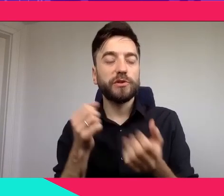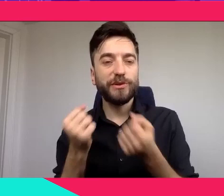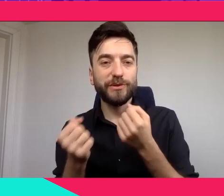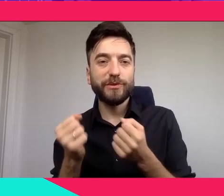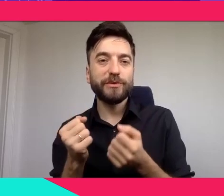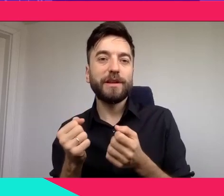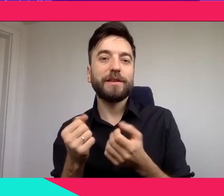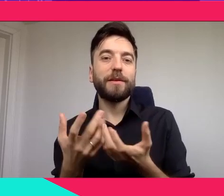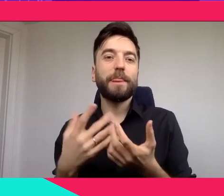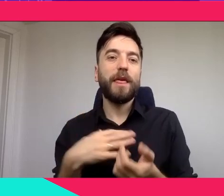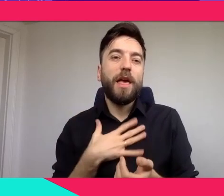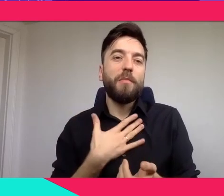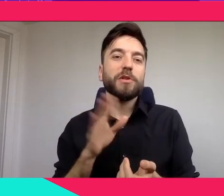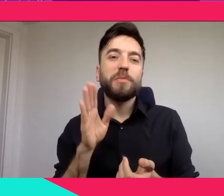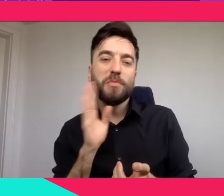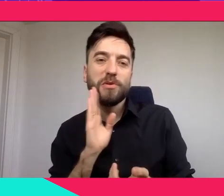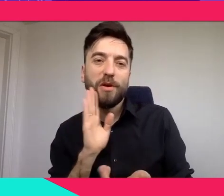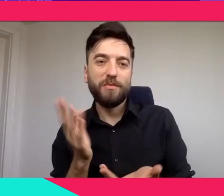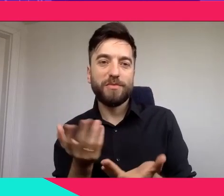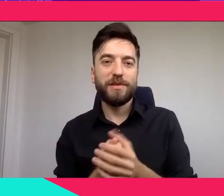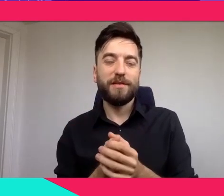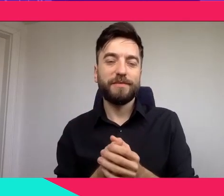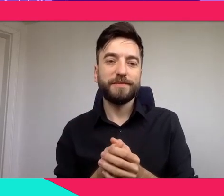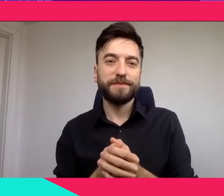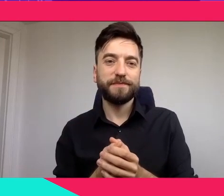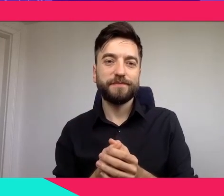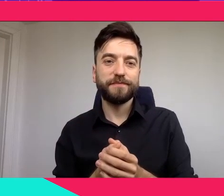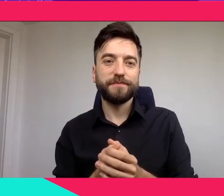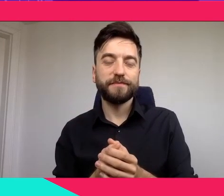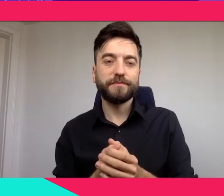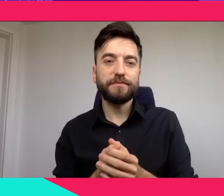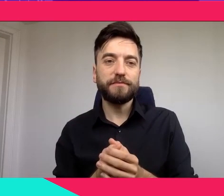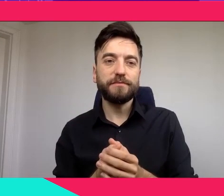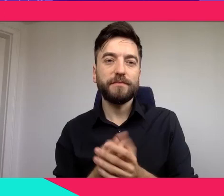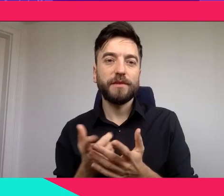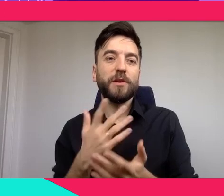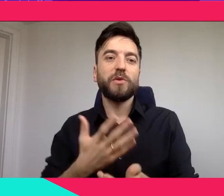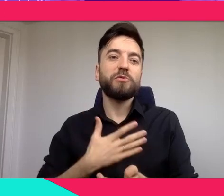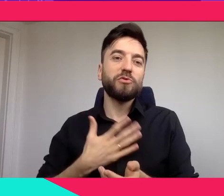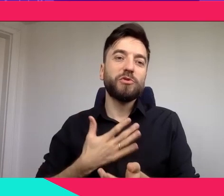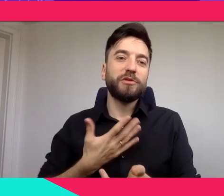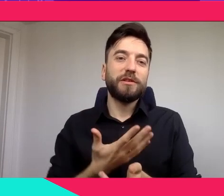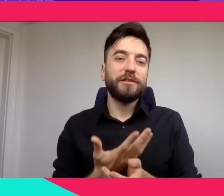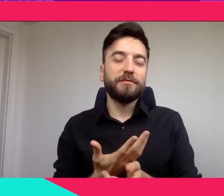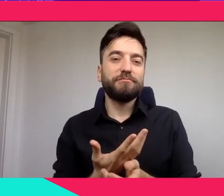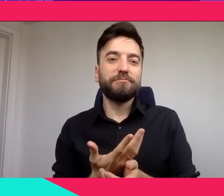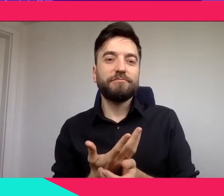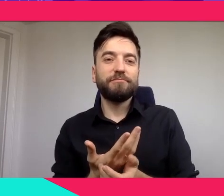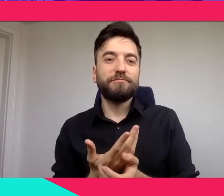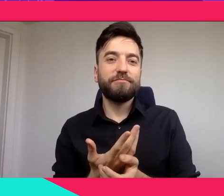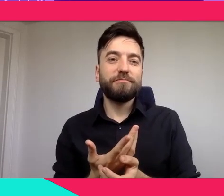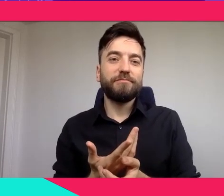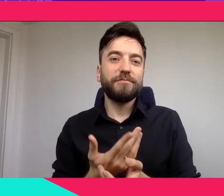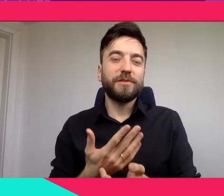I feel like I'm a burden to my family and friends. I feel like I'm messing everything up for everyone else. It's better if I wasn't